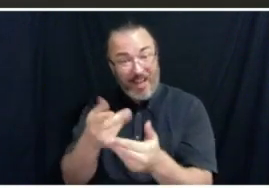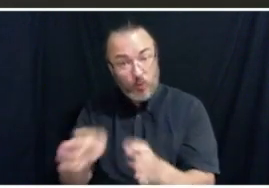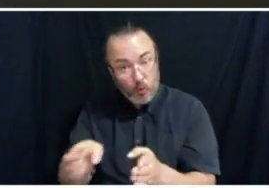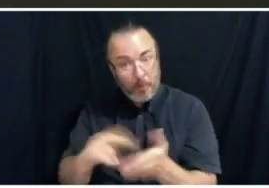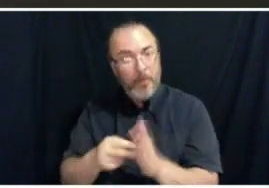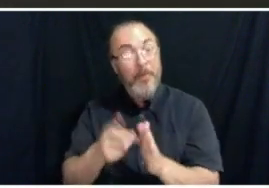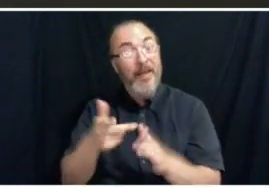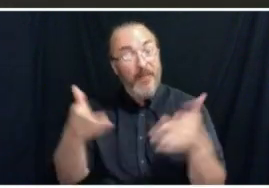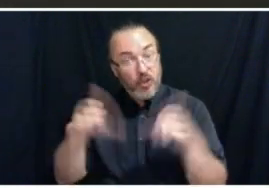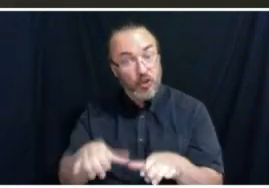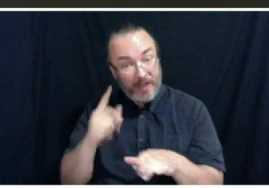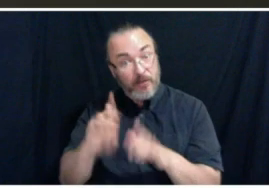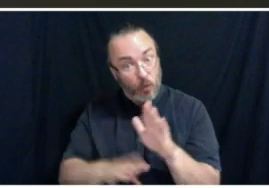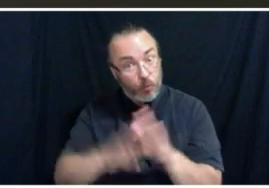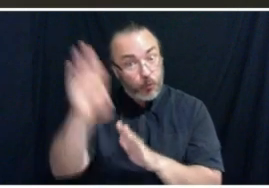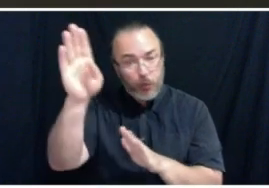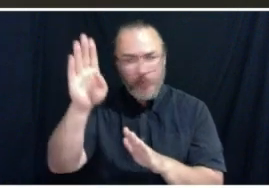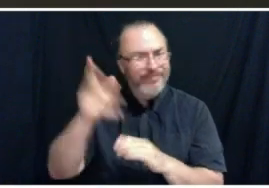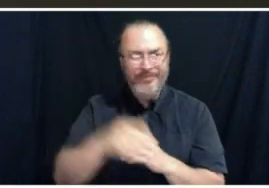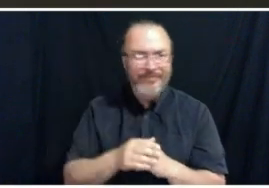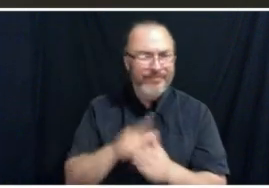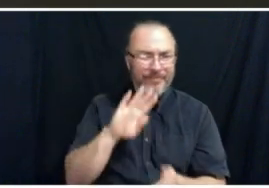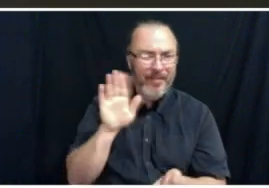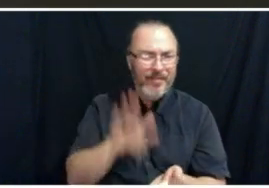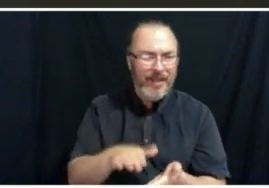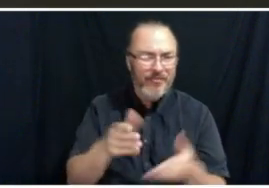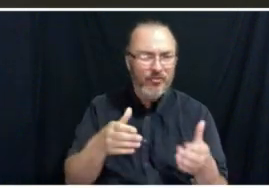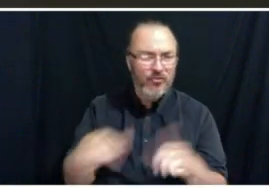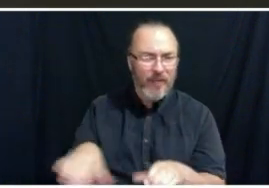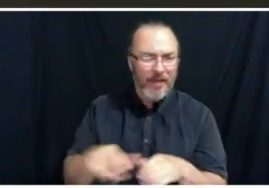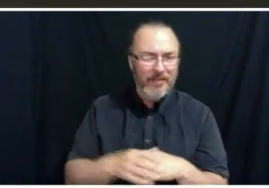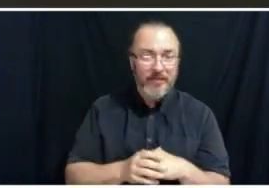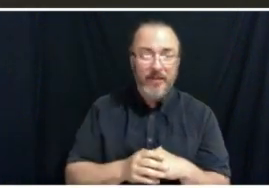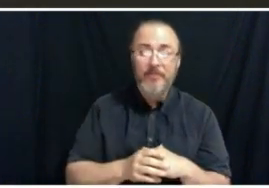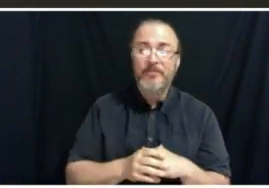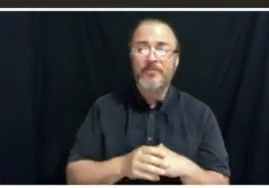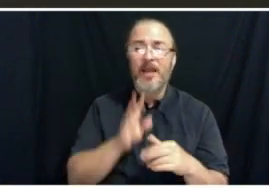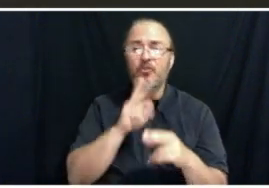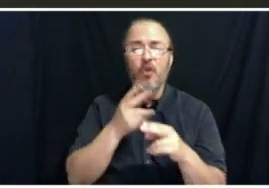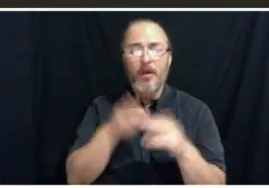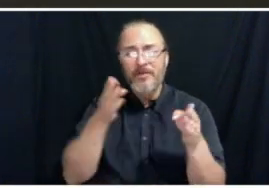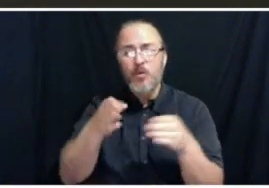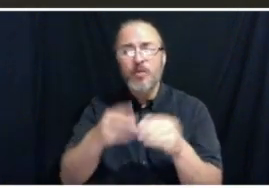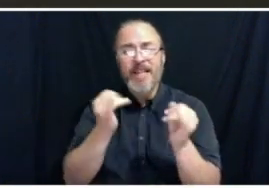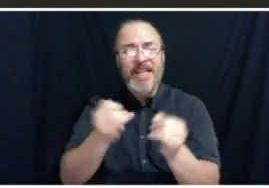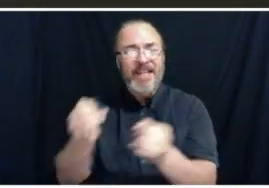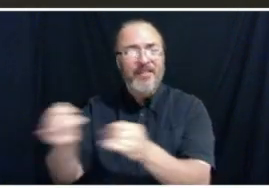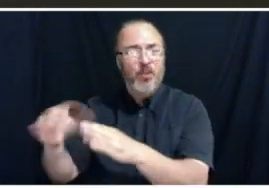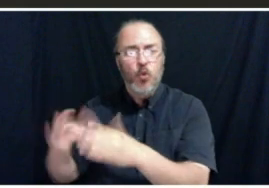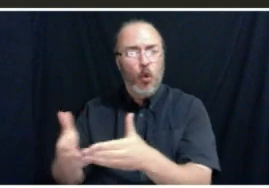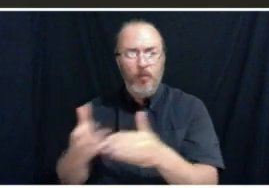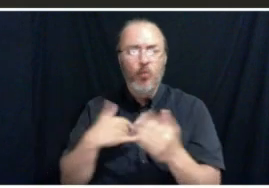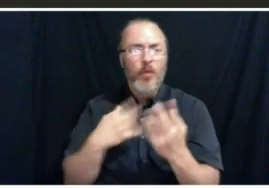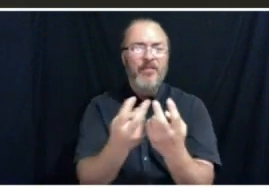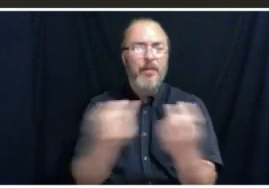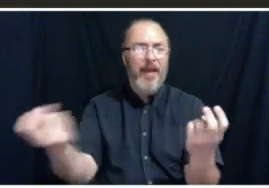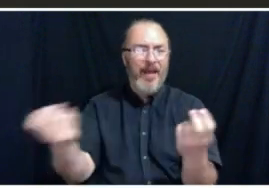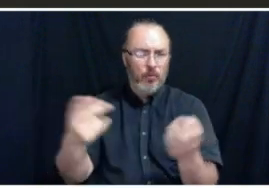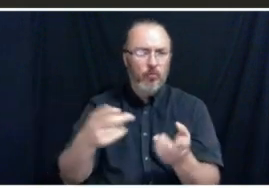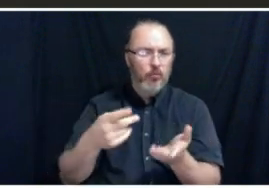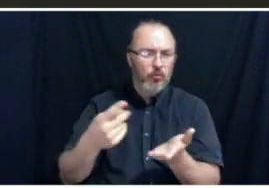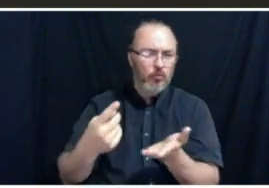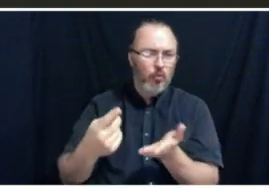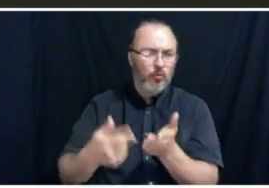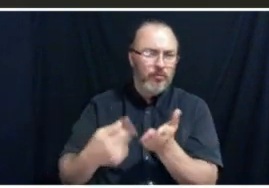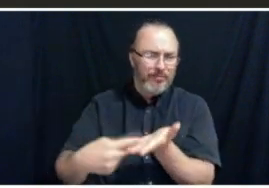from education. I will not say much about the individual groups, as we have an excellent panel here to reflect on this point, but to bring it to